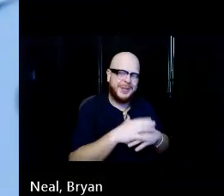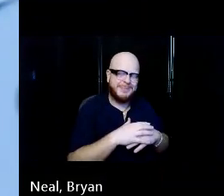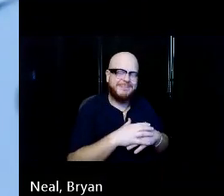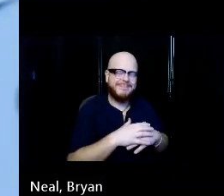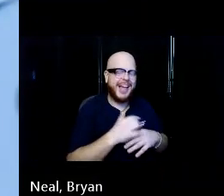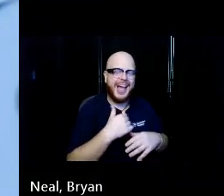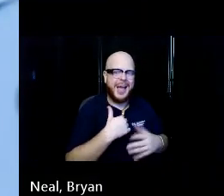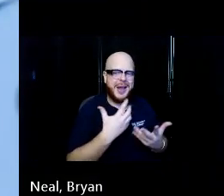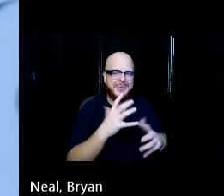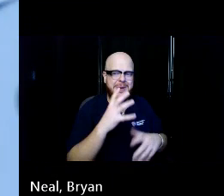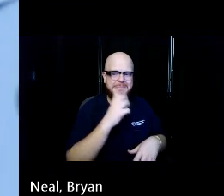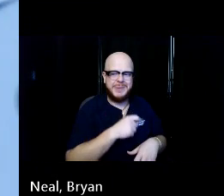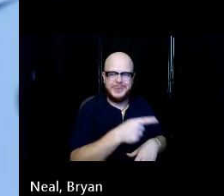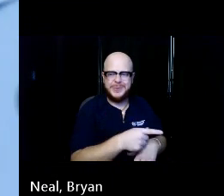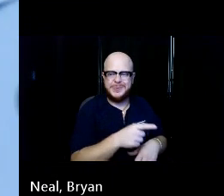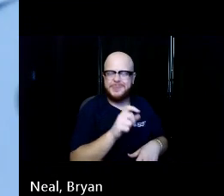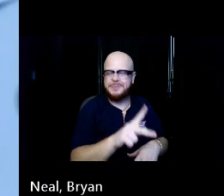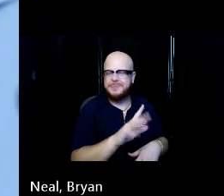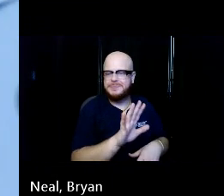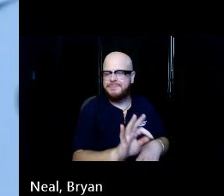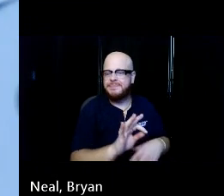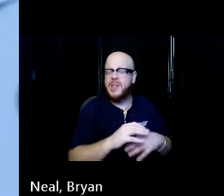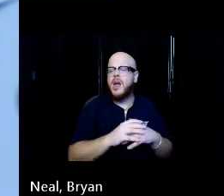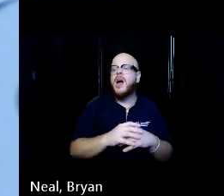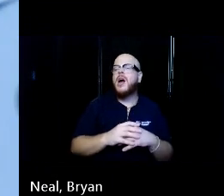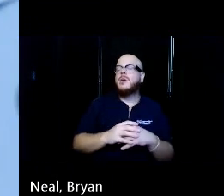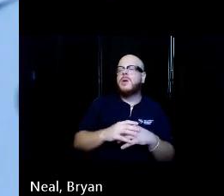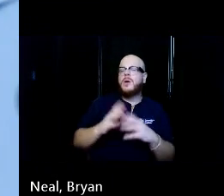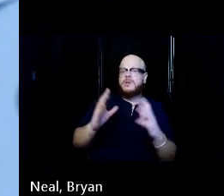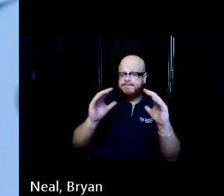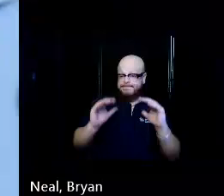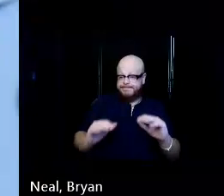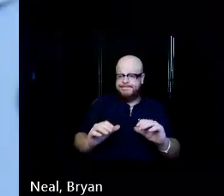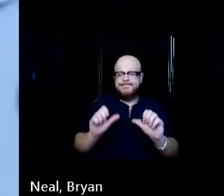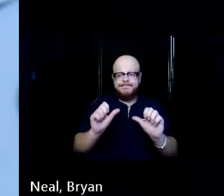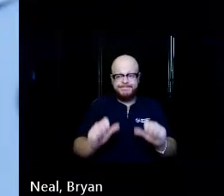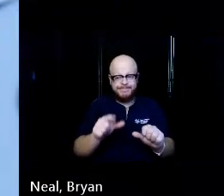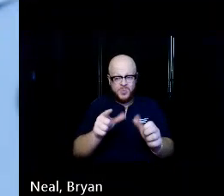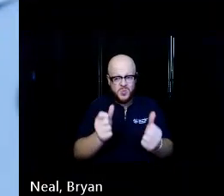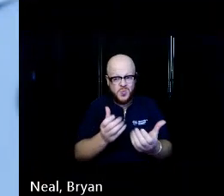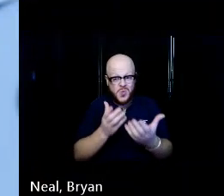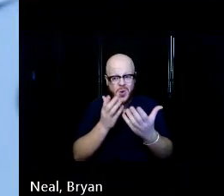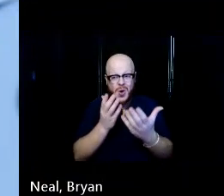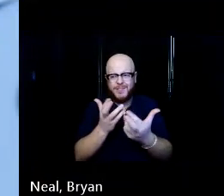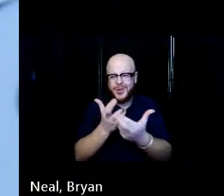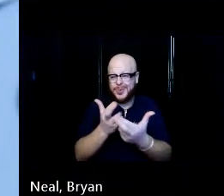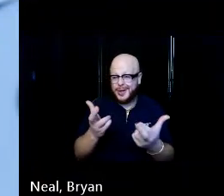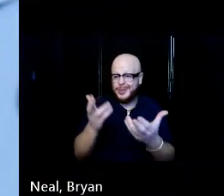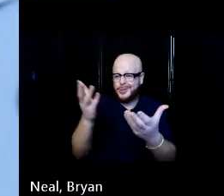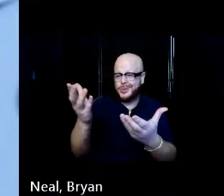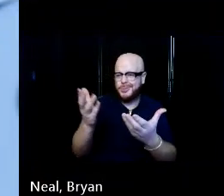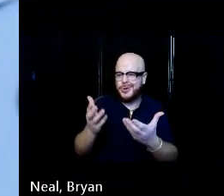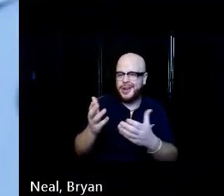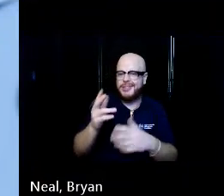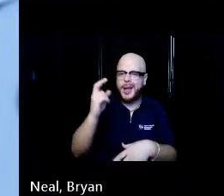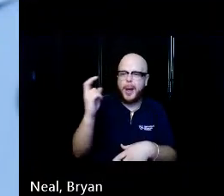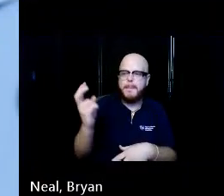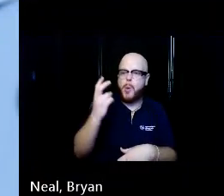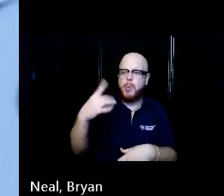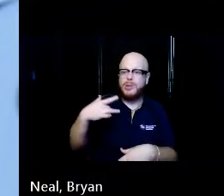Our next question is asking, can you offer resources to bring a mobile sensory unit on site for